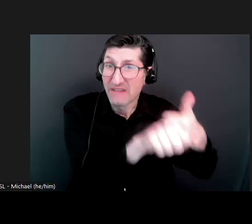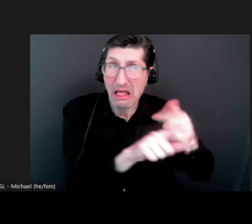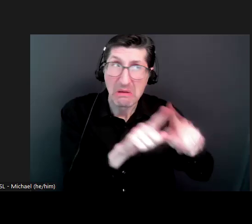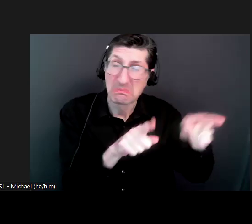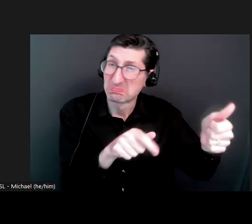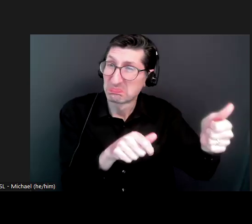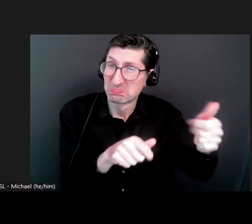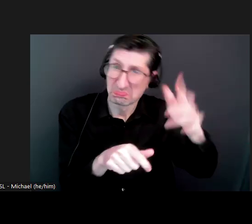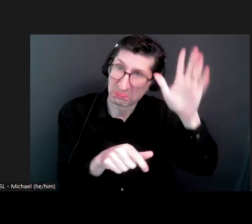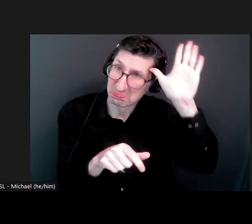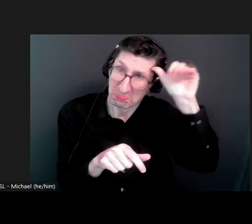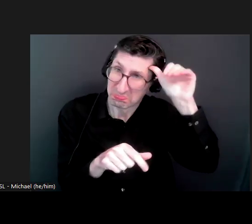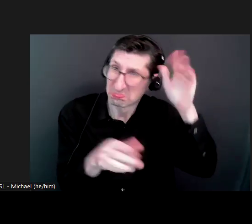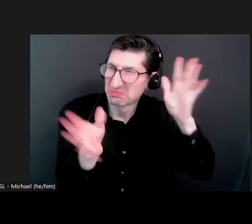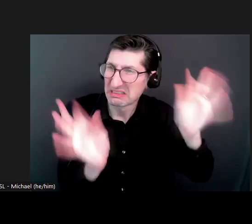it.